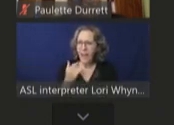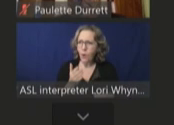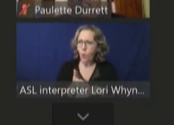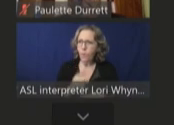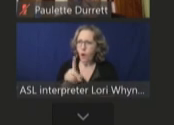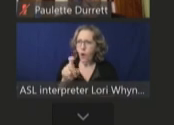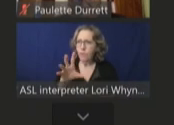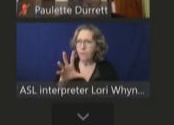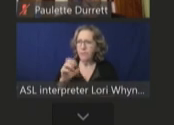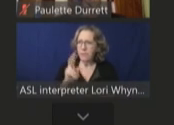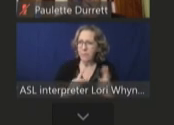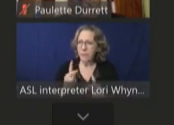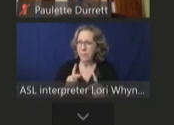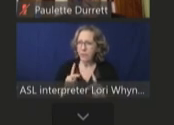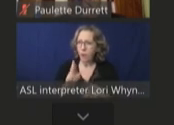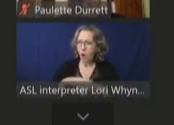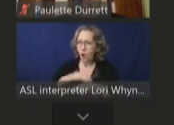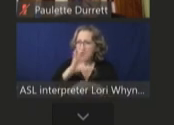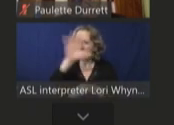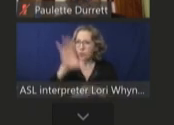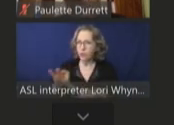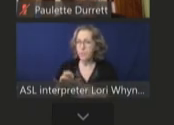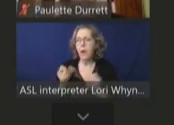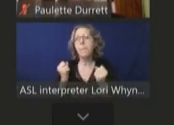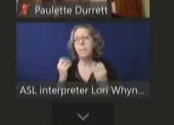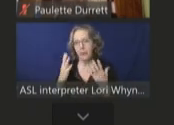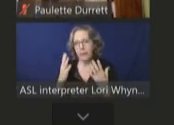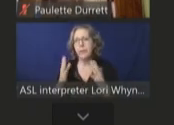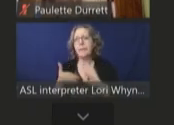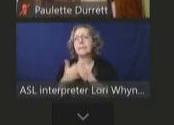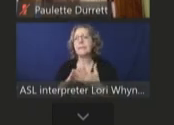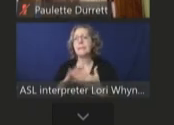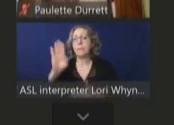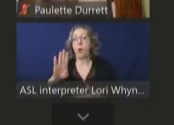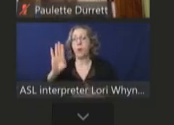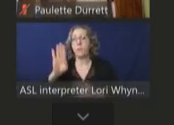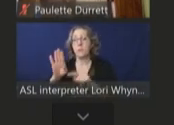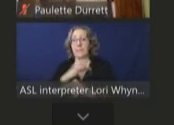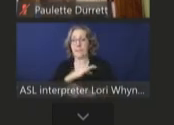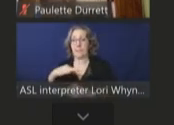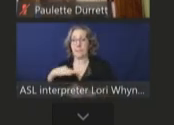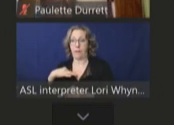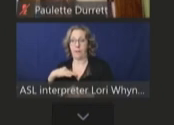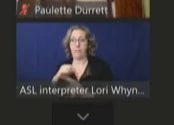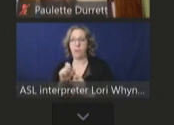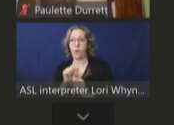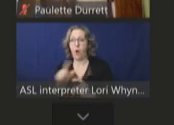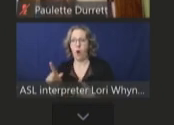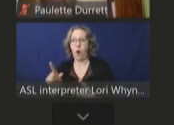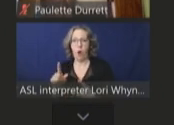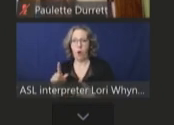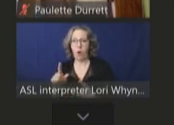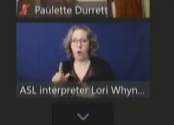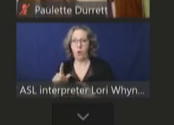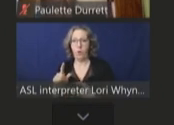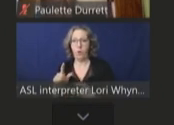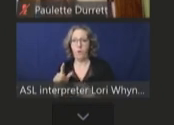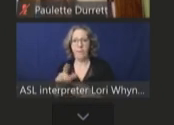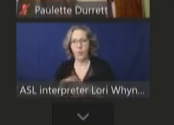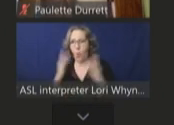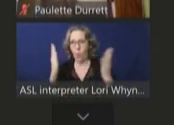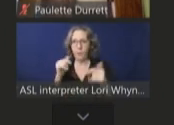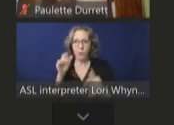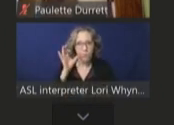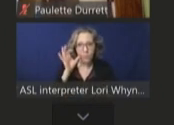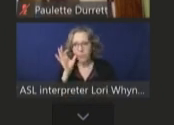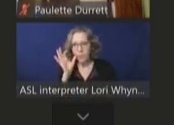the Zoom. A lot of them were City of Boston staff, but still they're all getting this information and listening to your concerns, so we